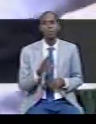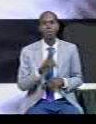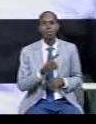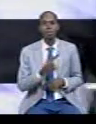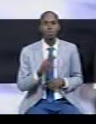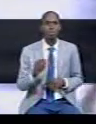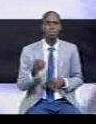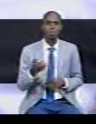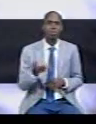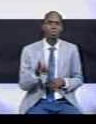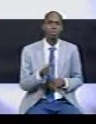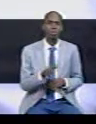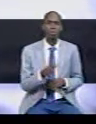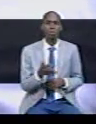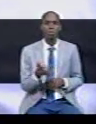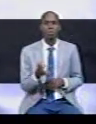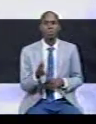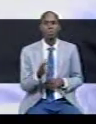compromise, no